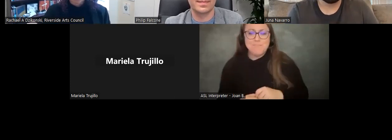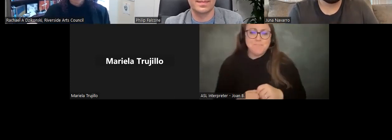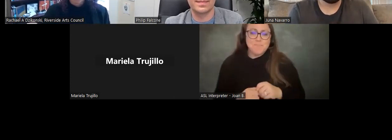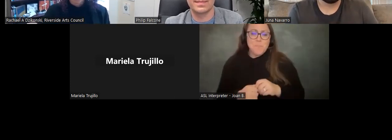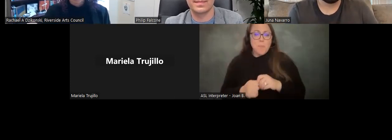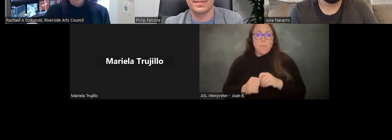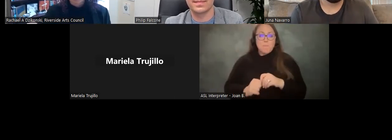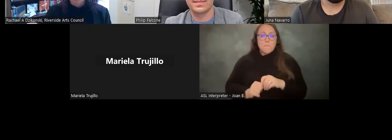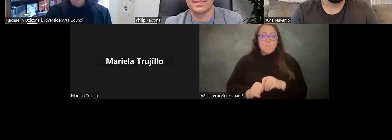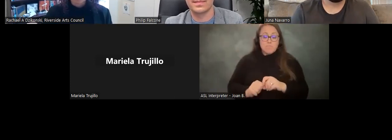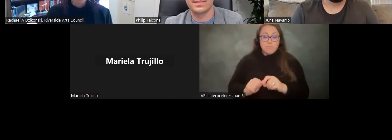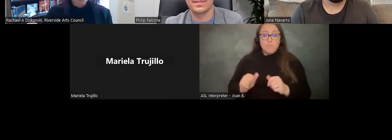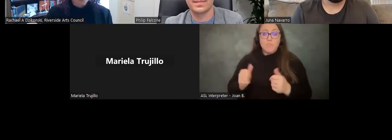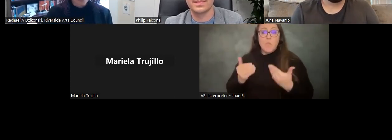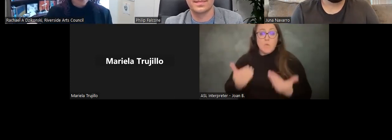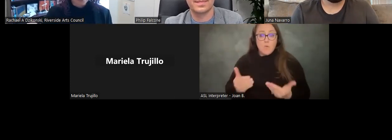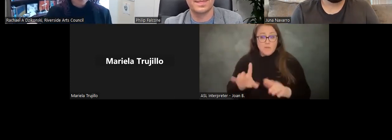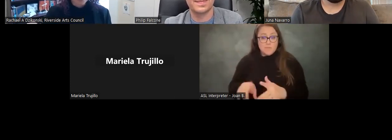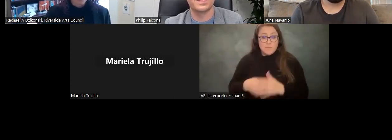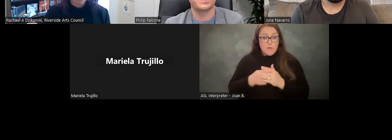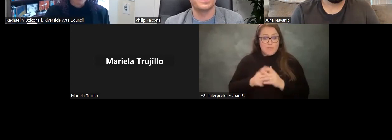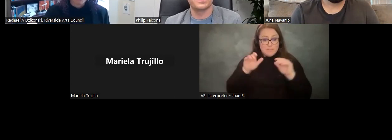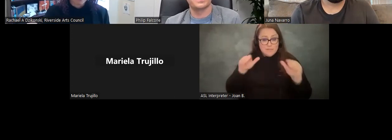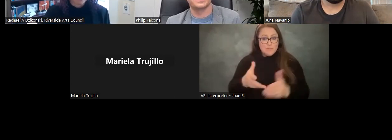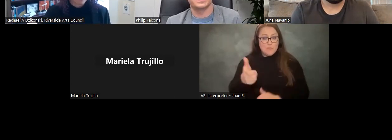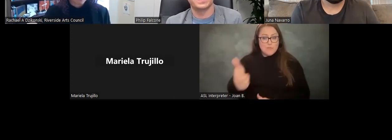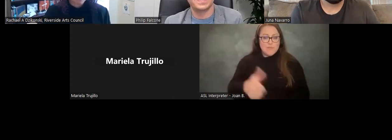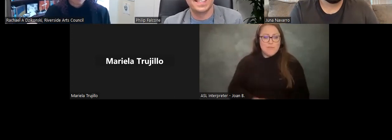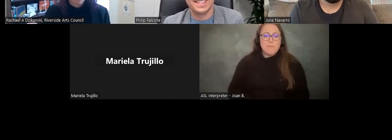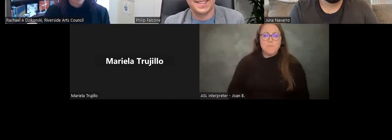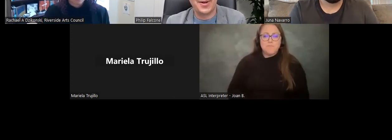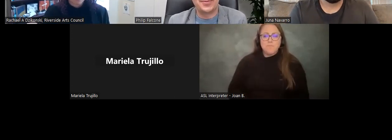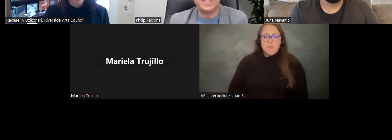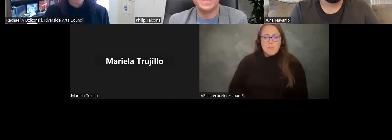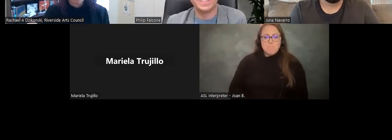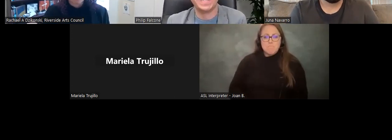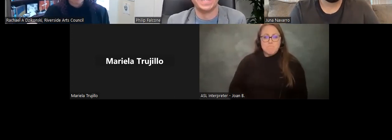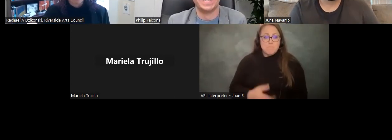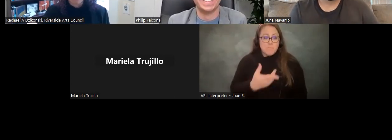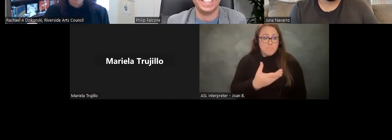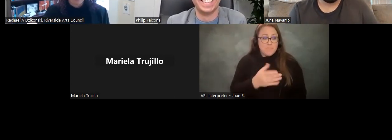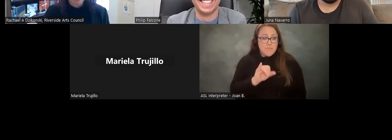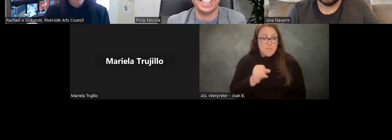guys would like to start, you can introduce yourselves. Go ahead, Juan.